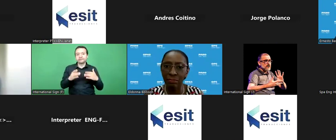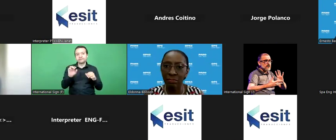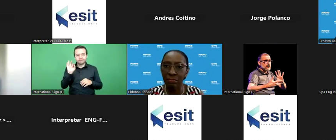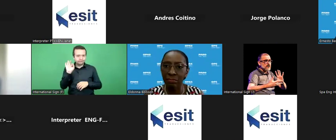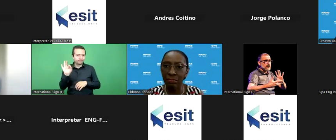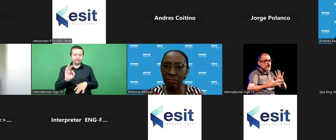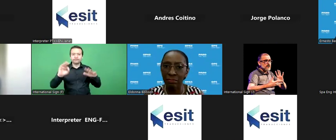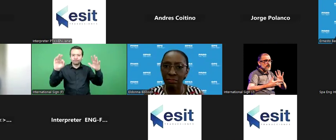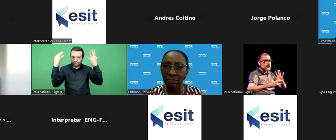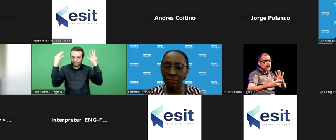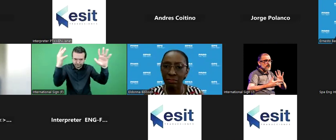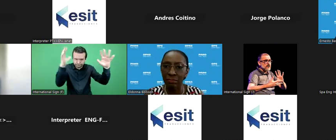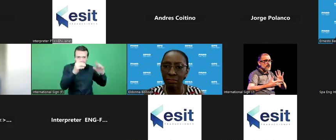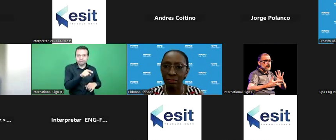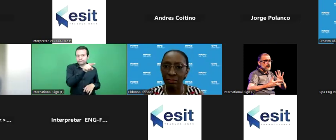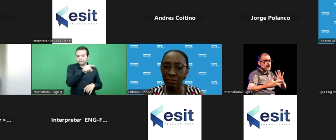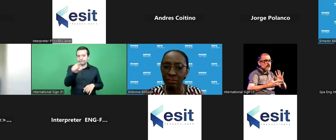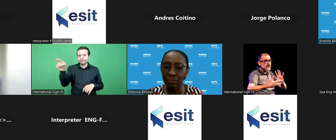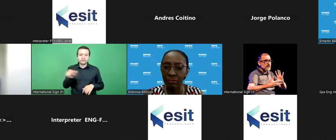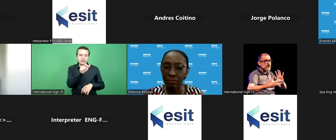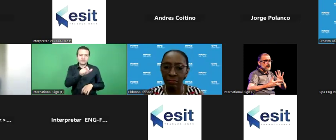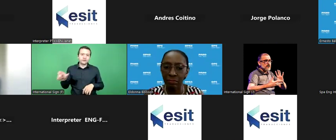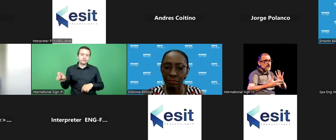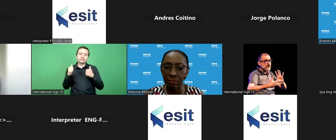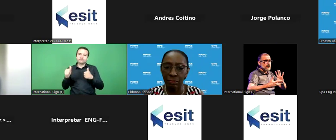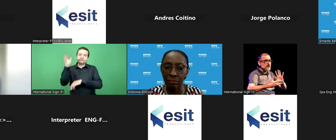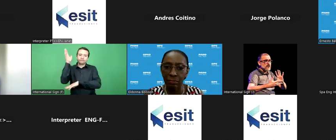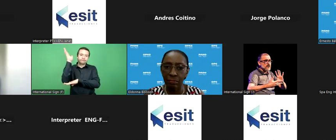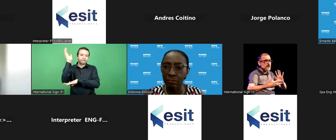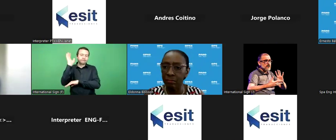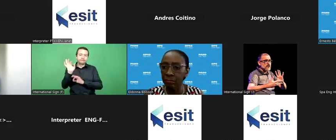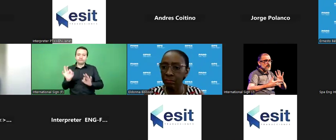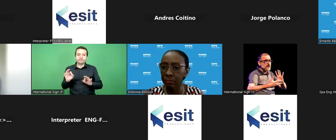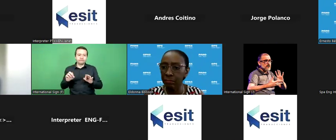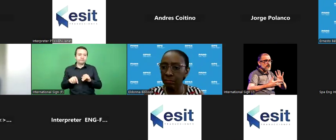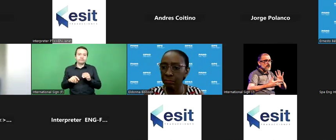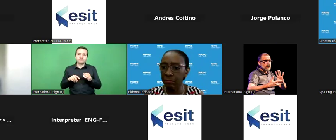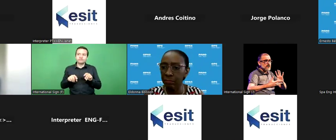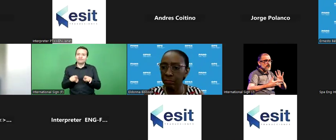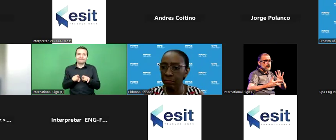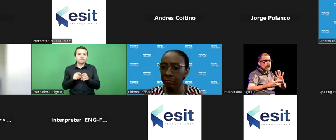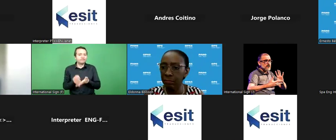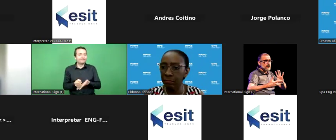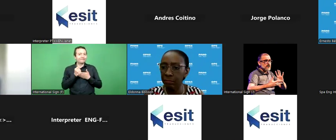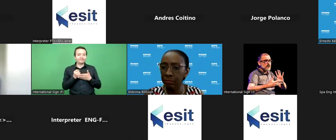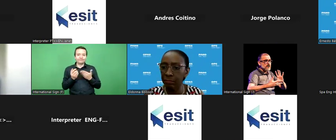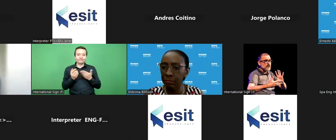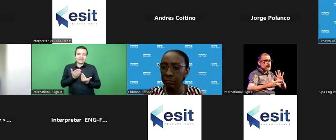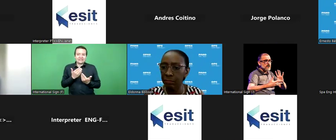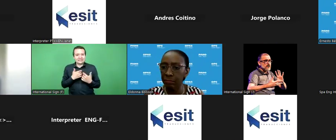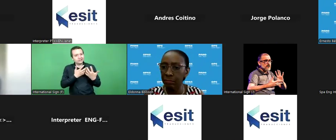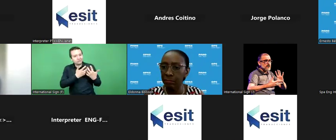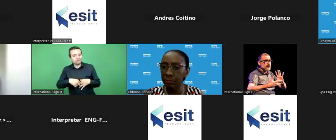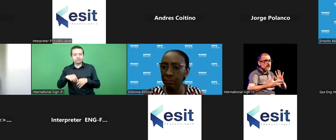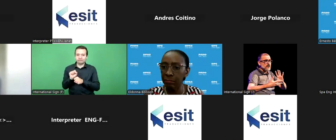easier. I have to say that in terms of the essential public health functions as a